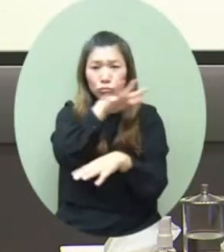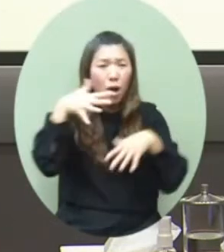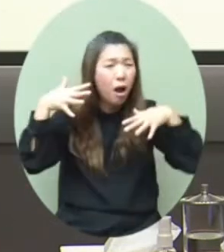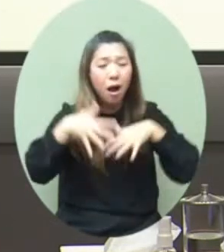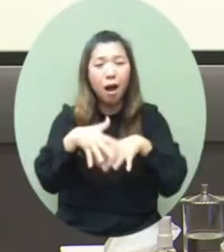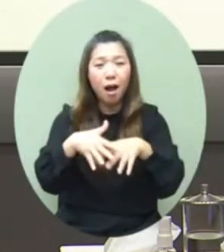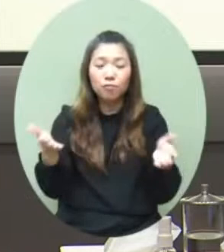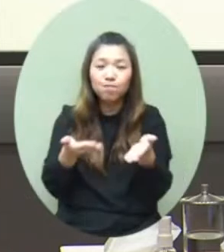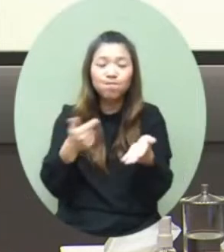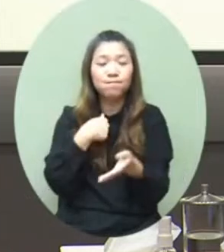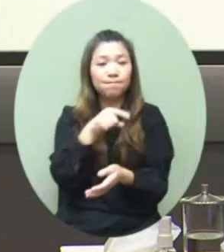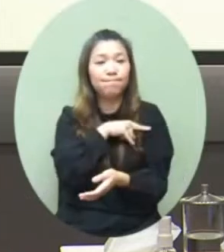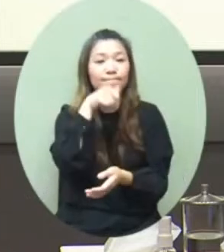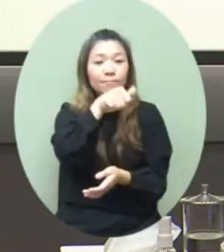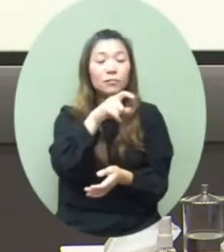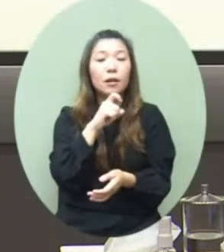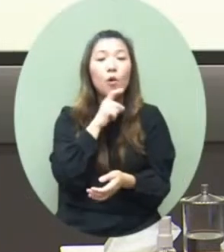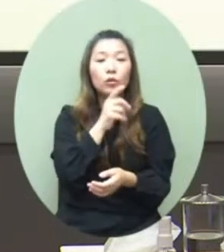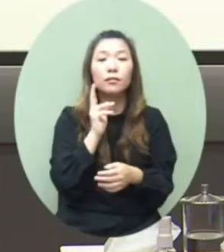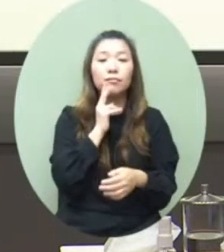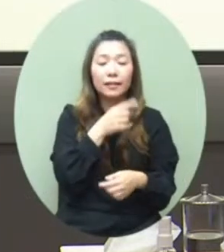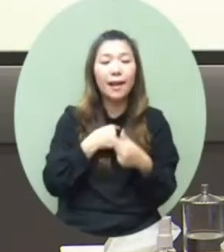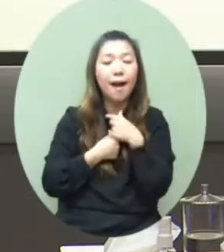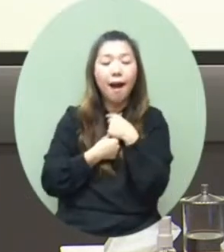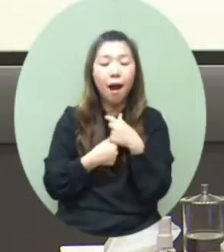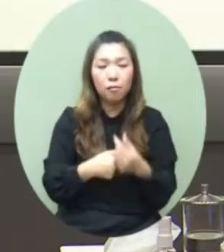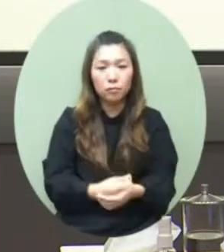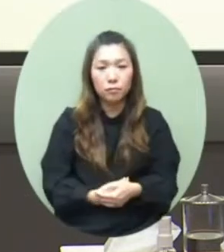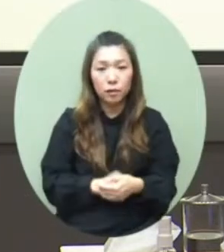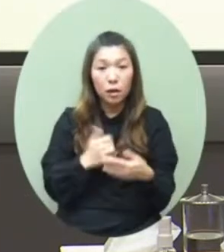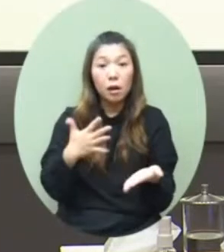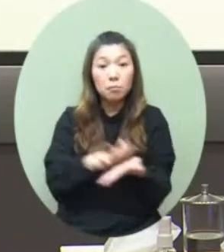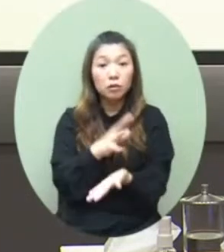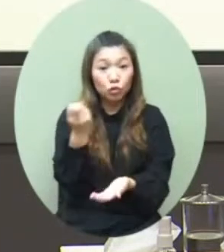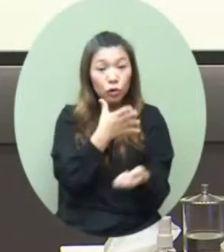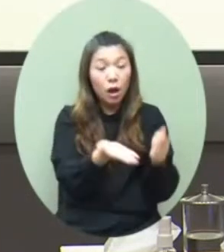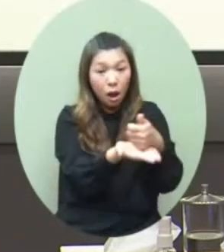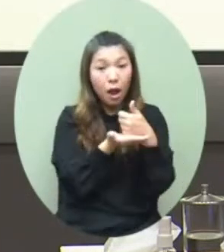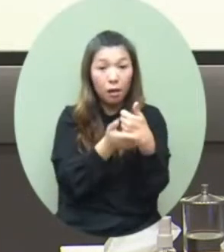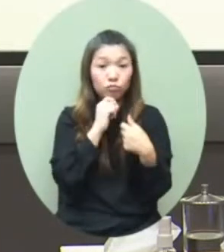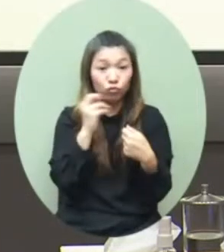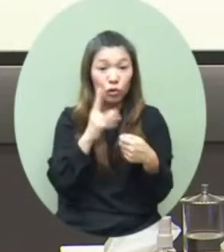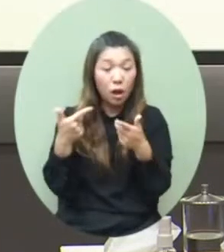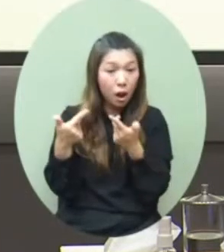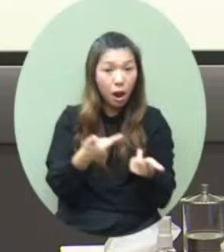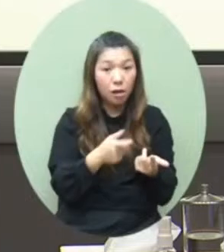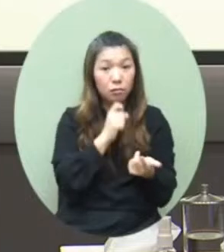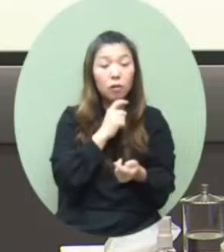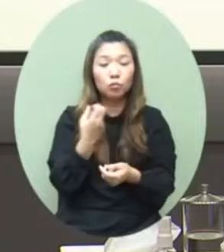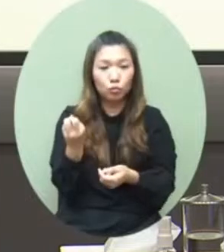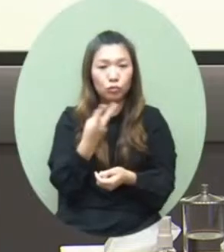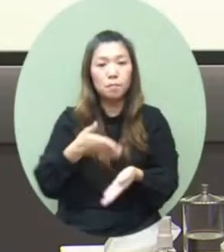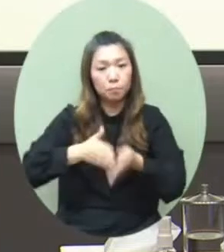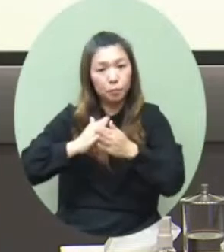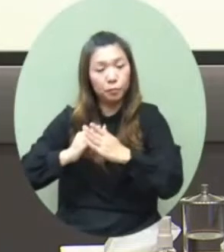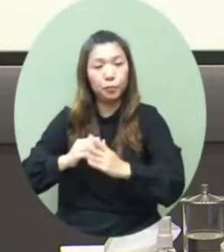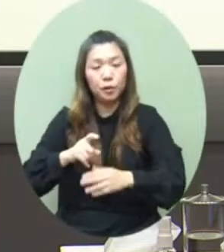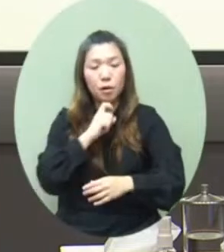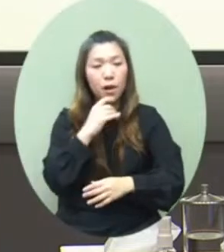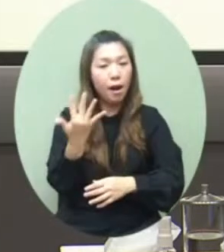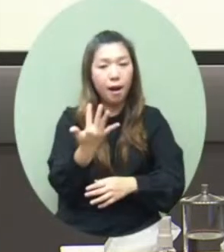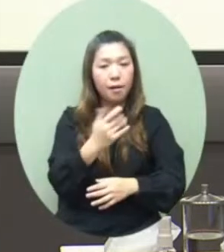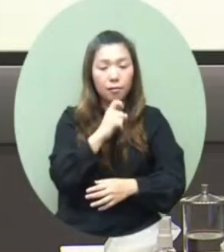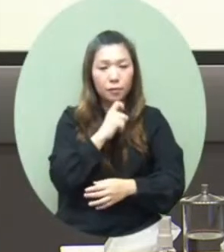held a local farmers market with great success. It took place in the